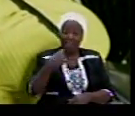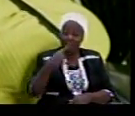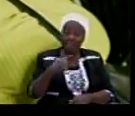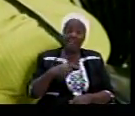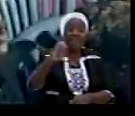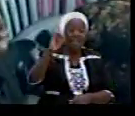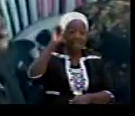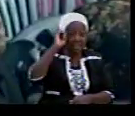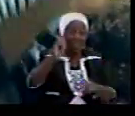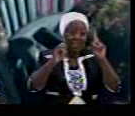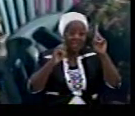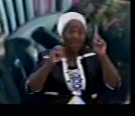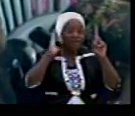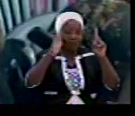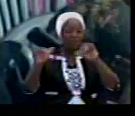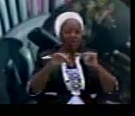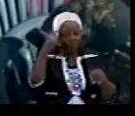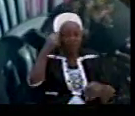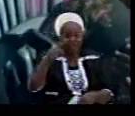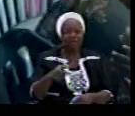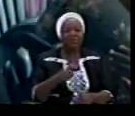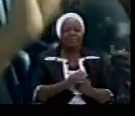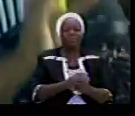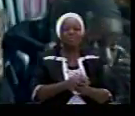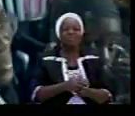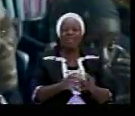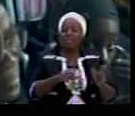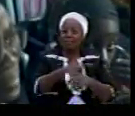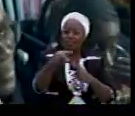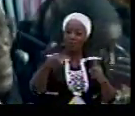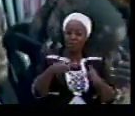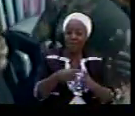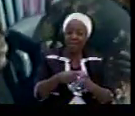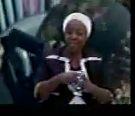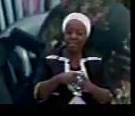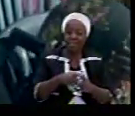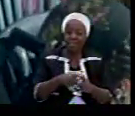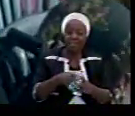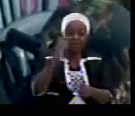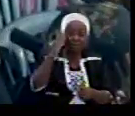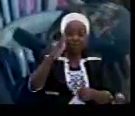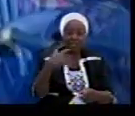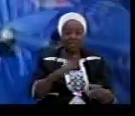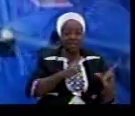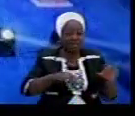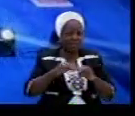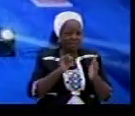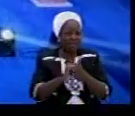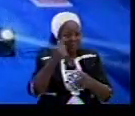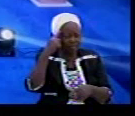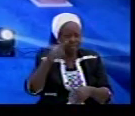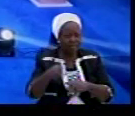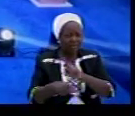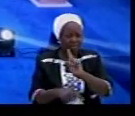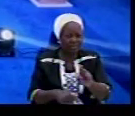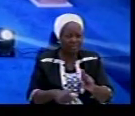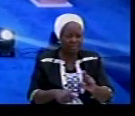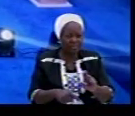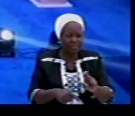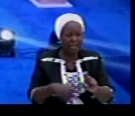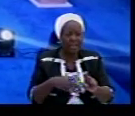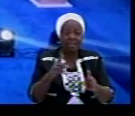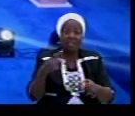do for you. Yeah. When will the Lord do that for you? The moment